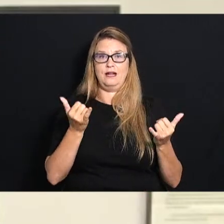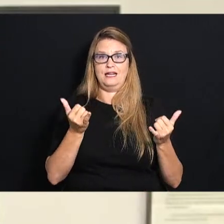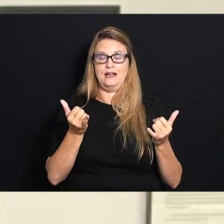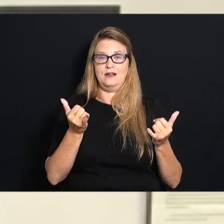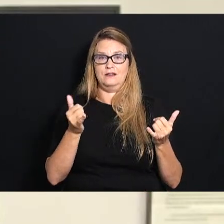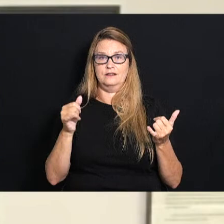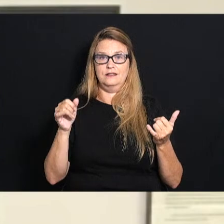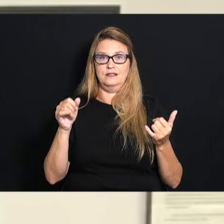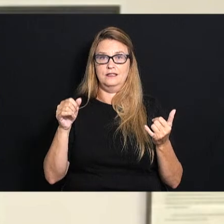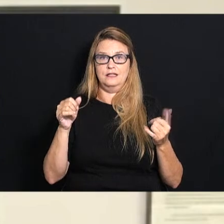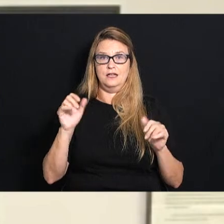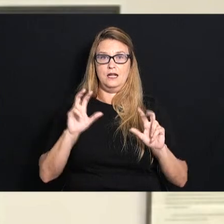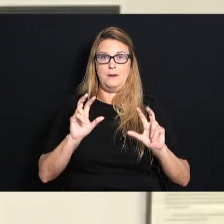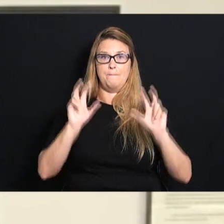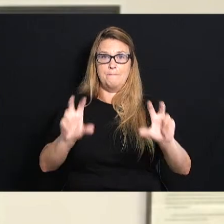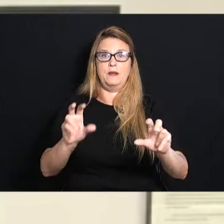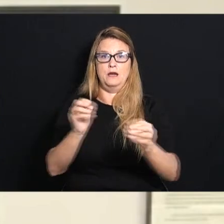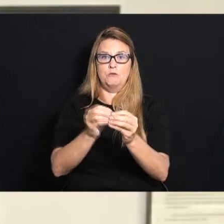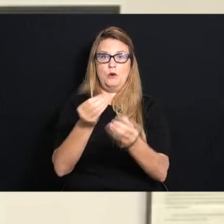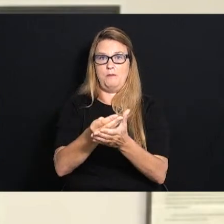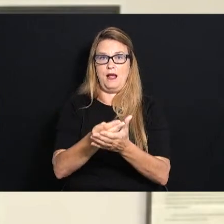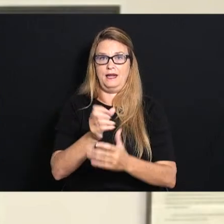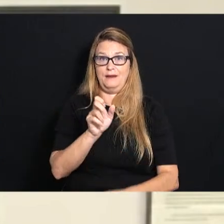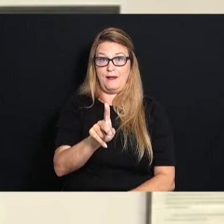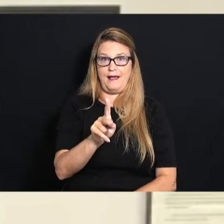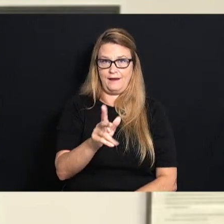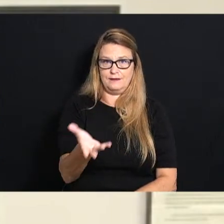perhaps trying to put more money into that. Thank you.